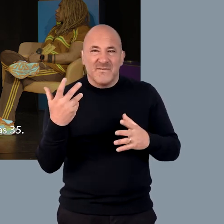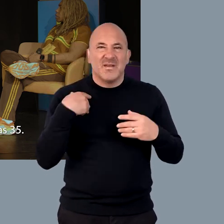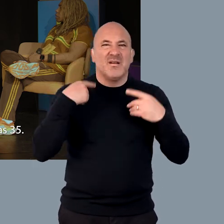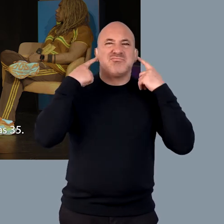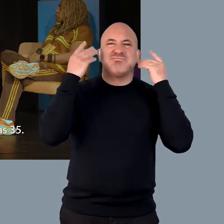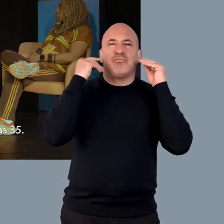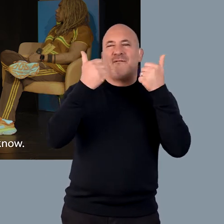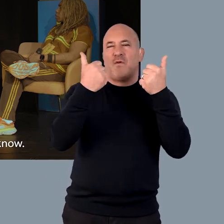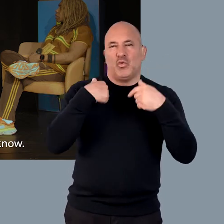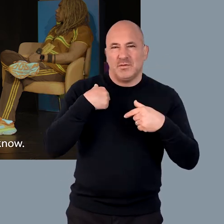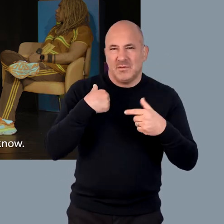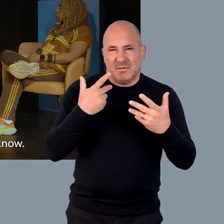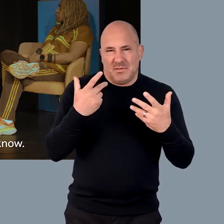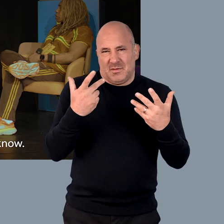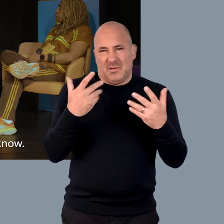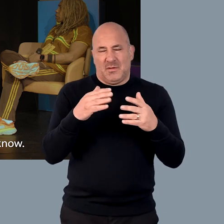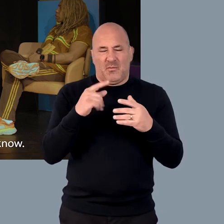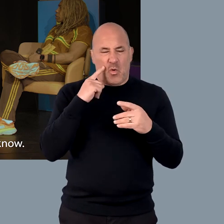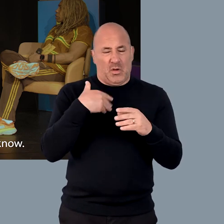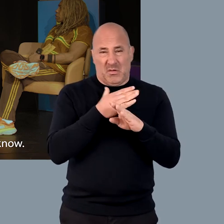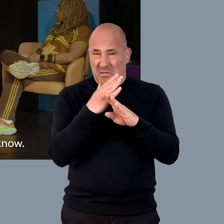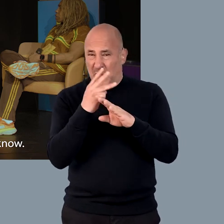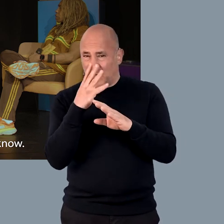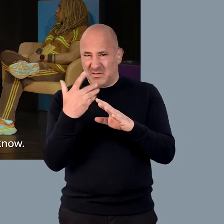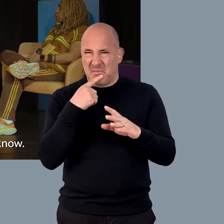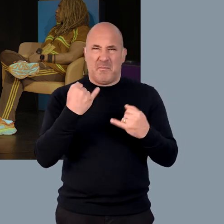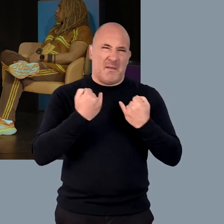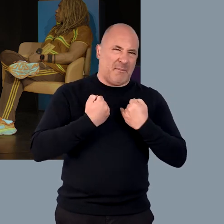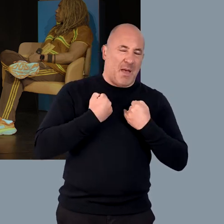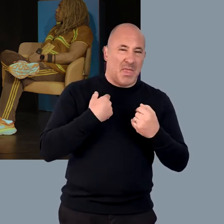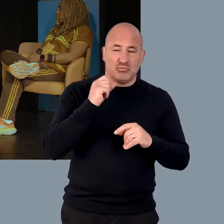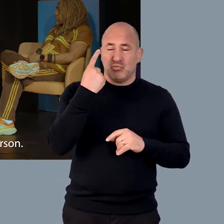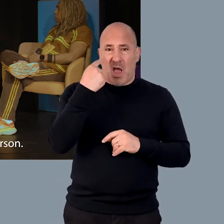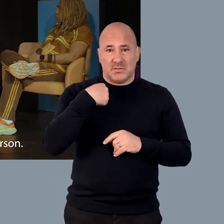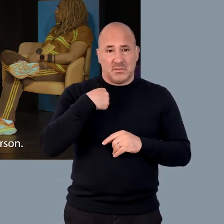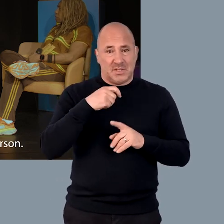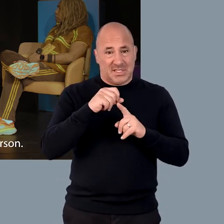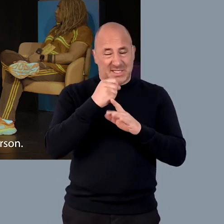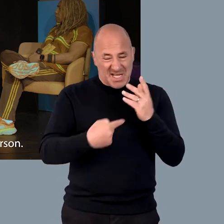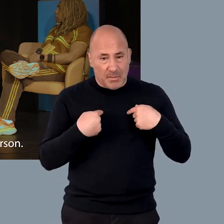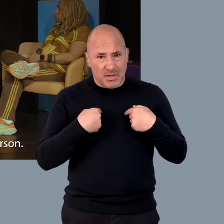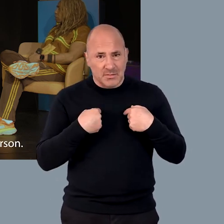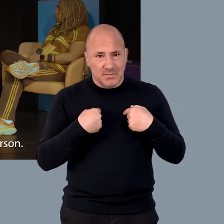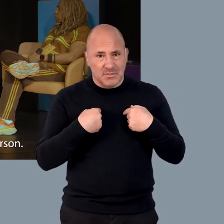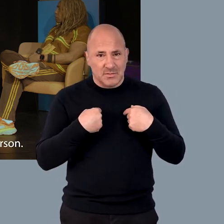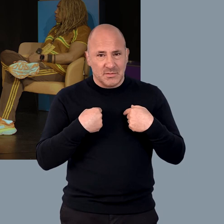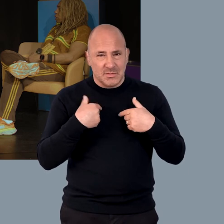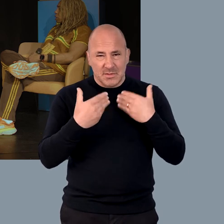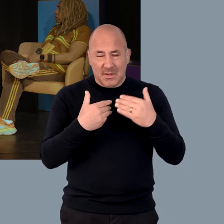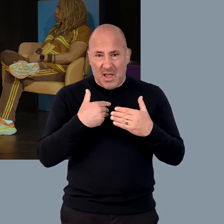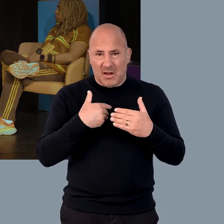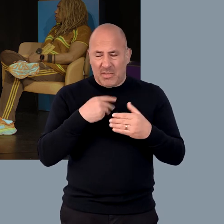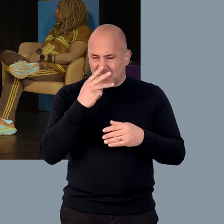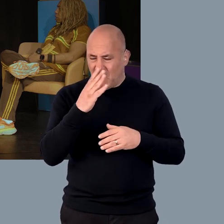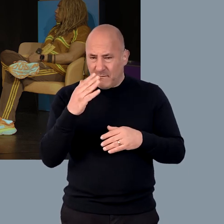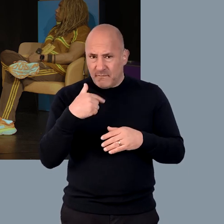used to be I'm just you know my ears that aren't very good or just don't you know I didn't understand myself as a disabled person and it was